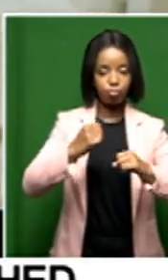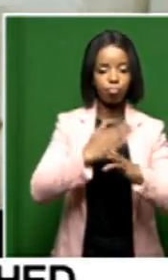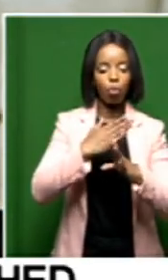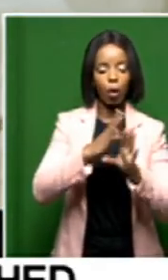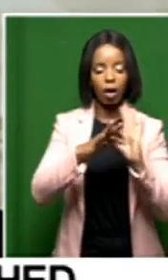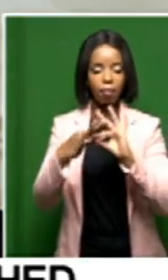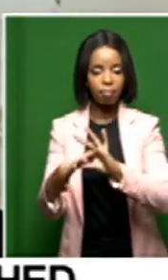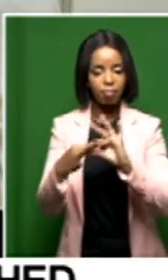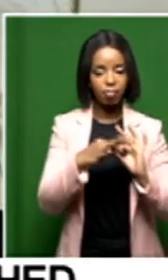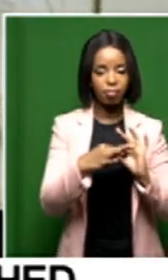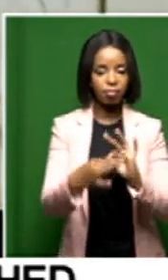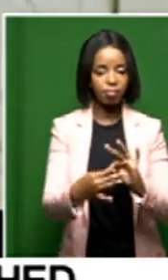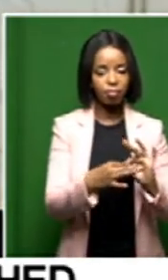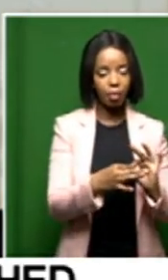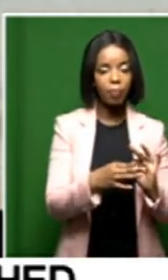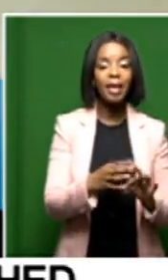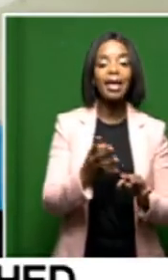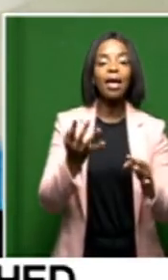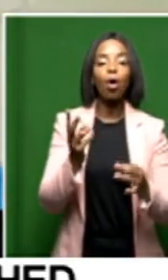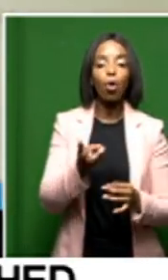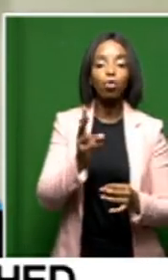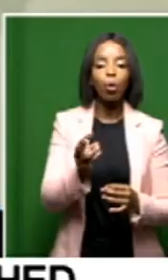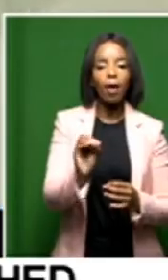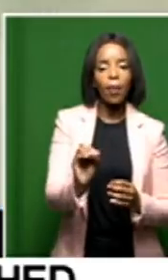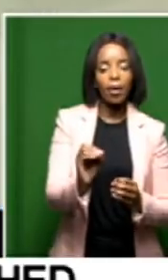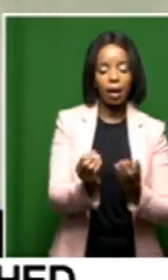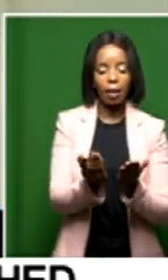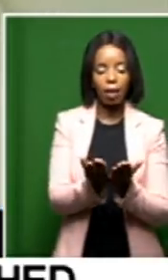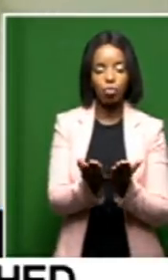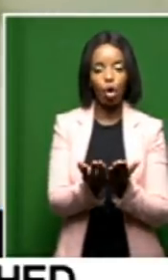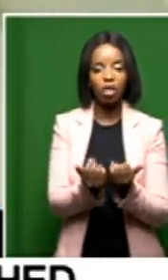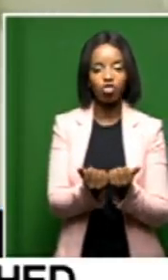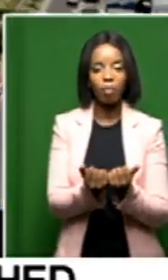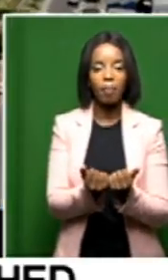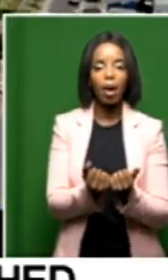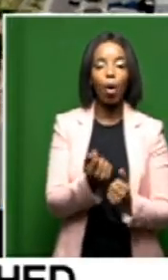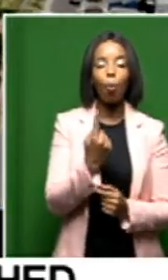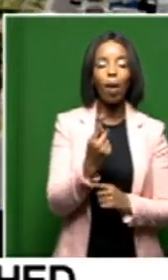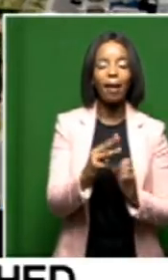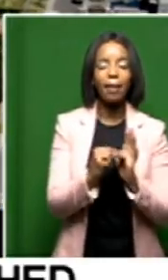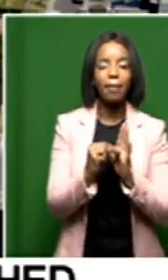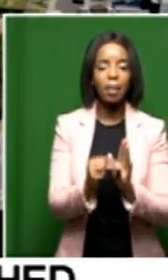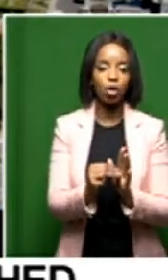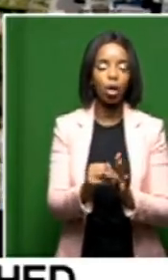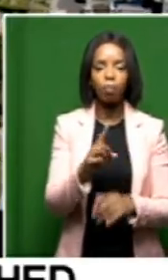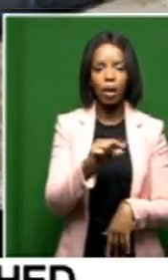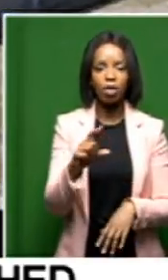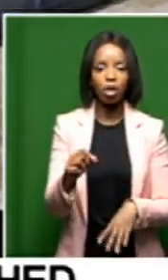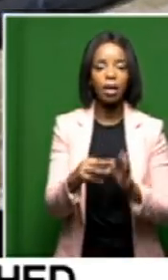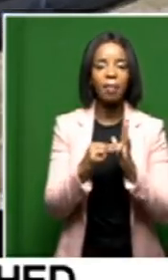the 100 million worth of scholarships, through which they will be able to recruit